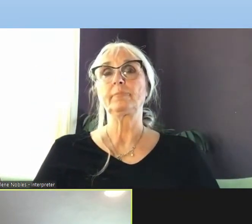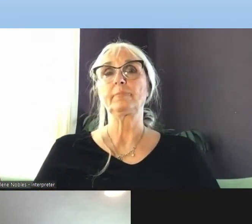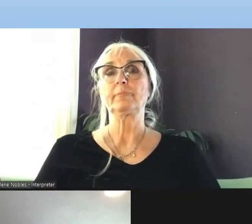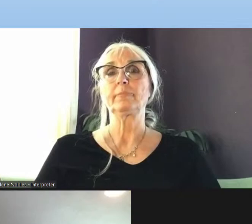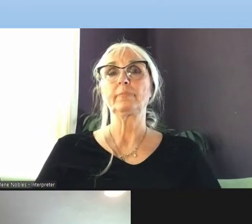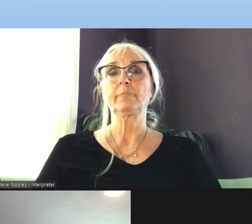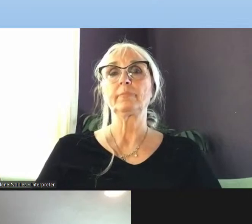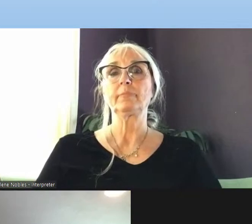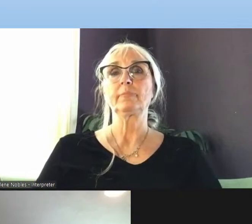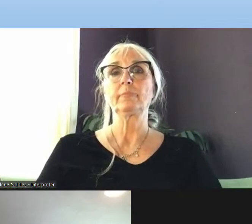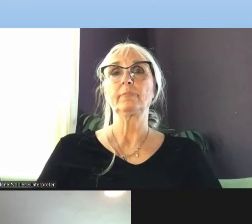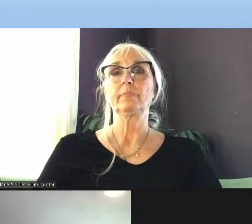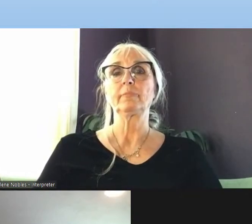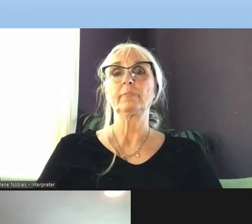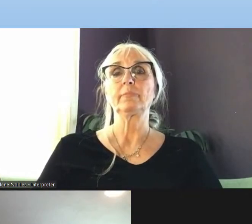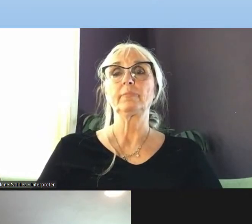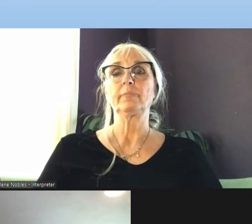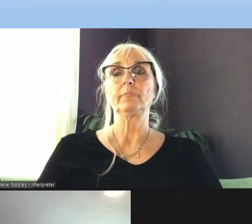So